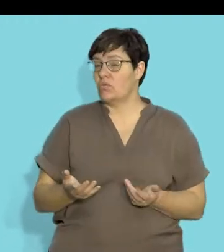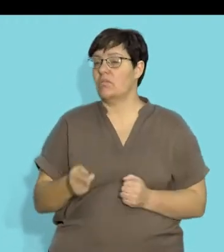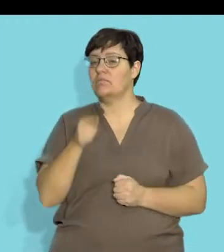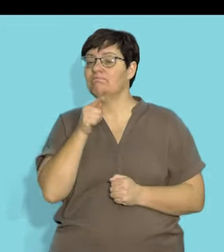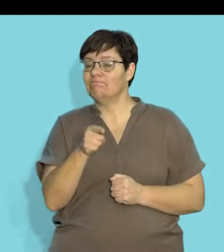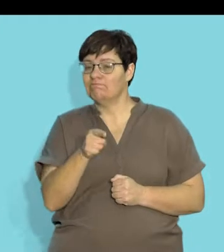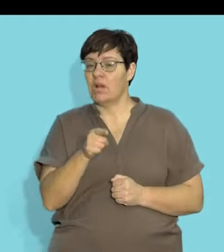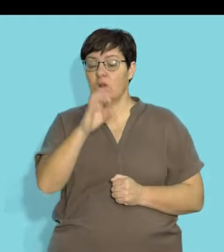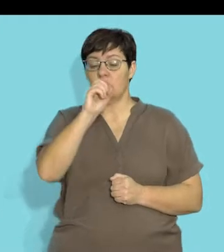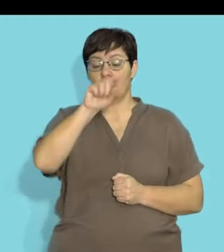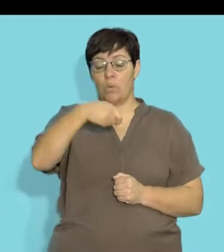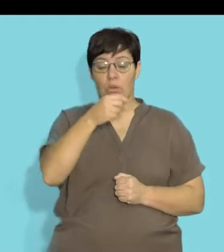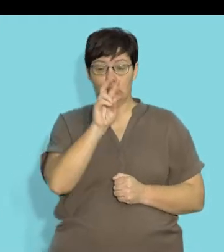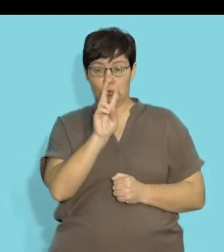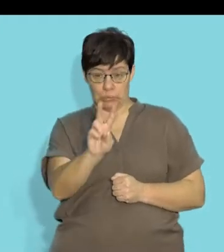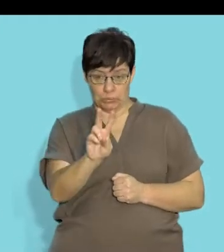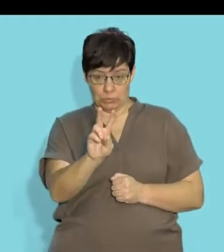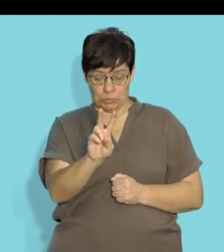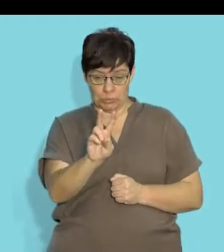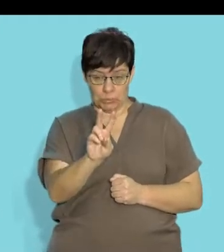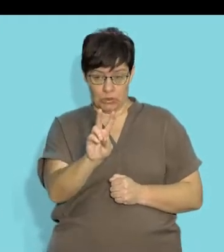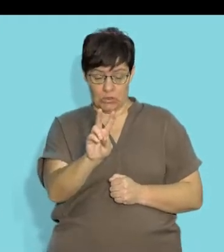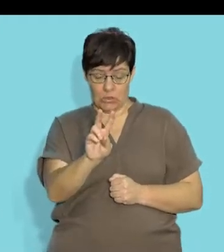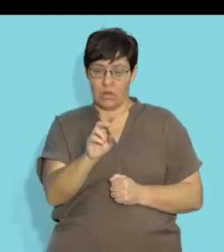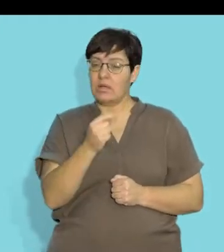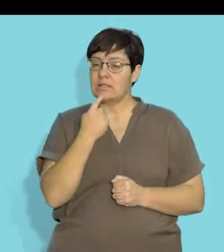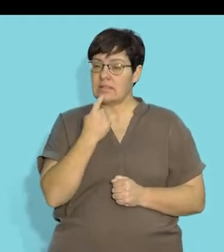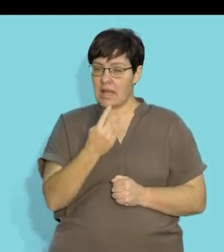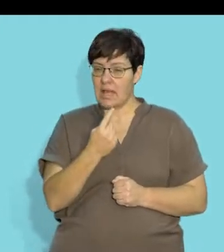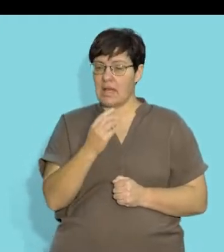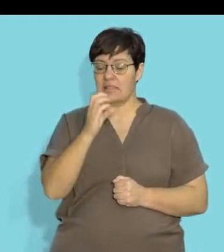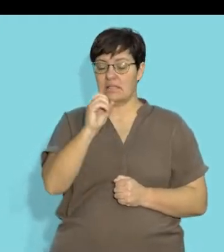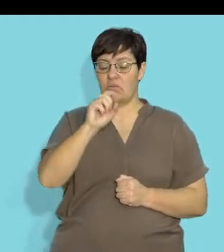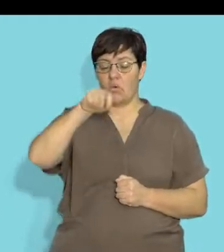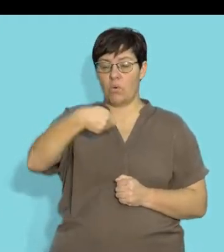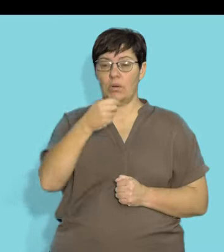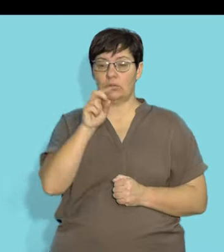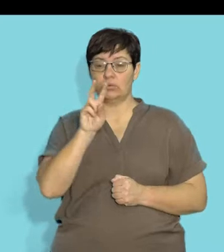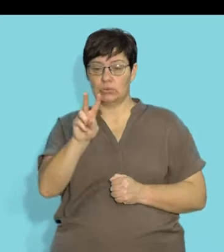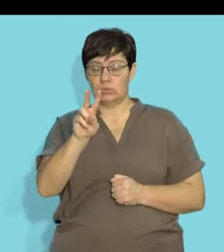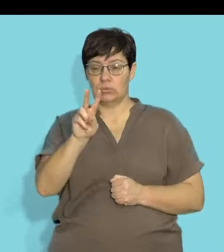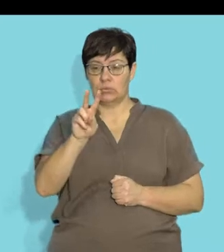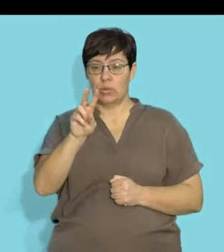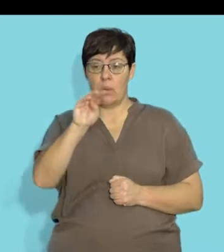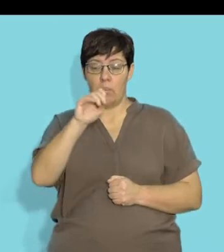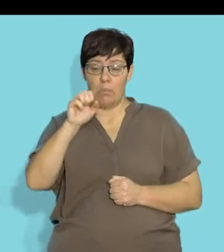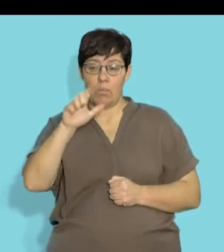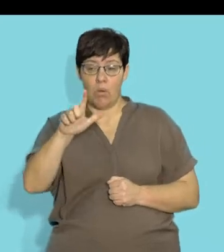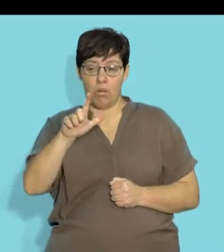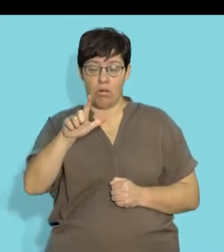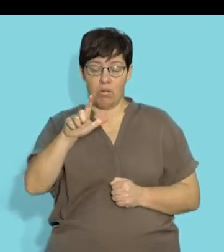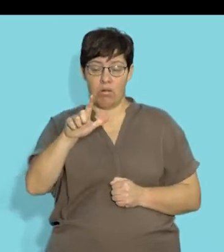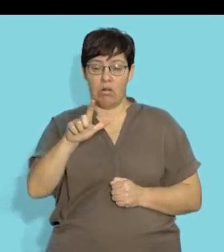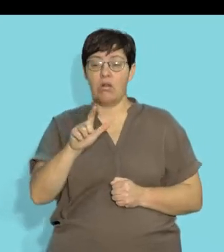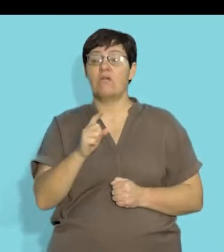is 0.2 moles per cubic decimeter, we are saying that there is 0.2 mole, okay, per unit